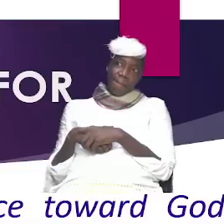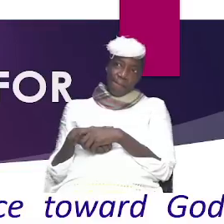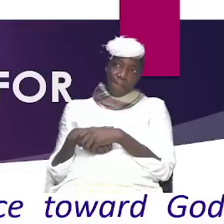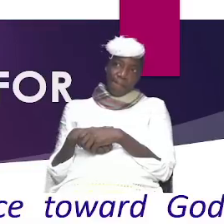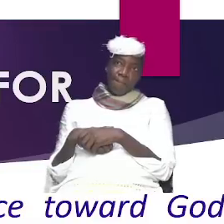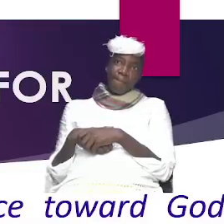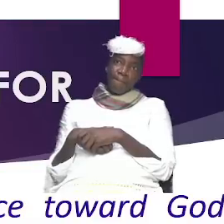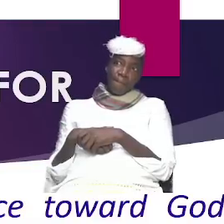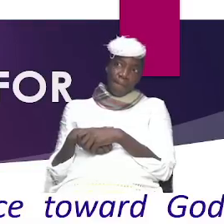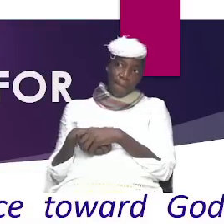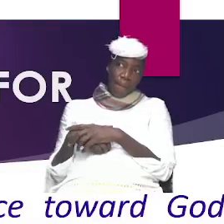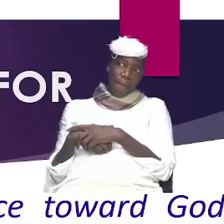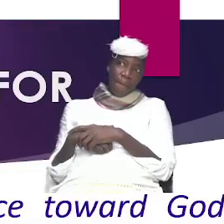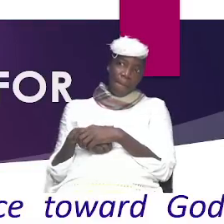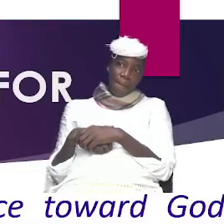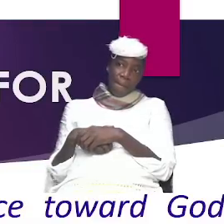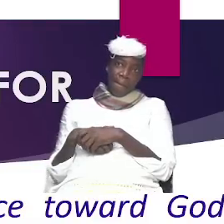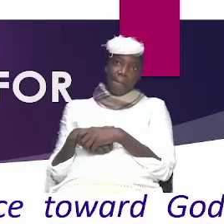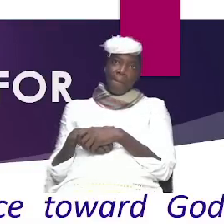The second one,